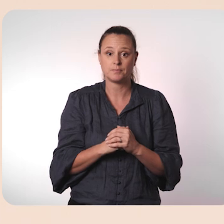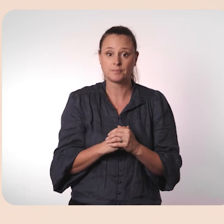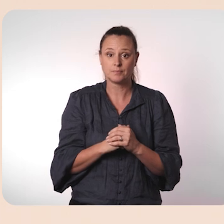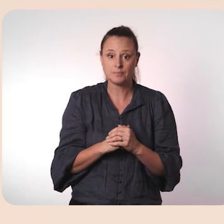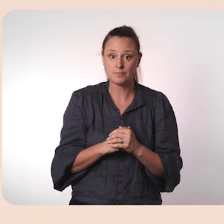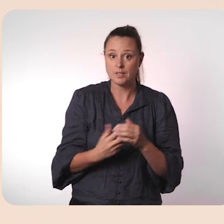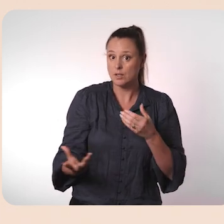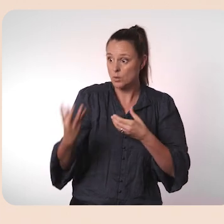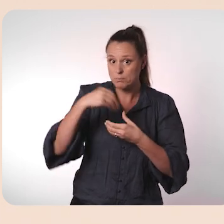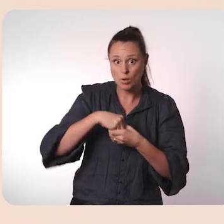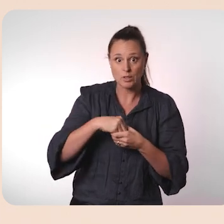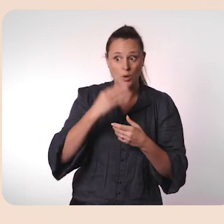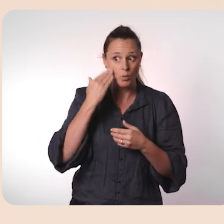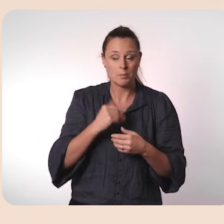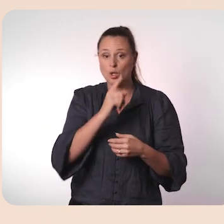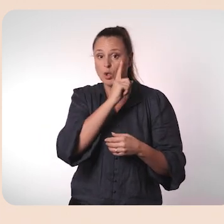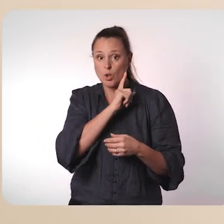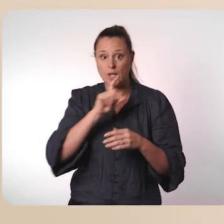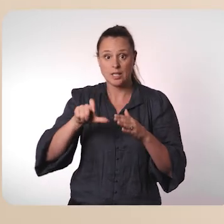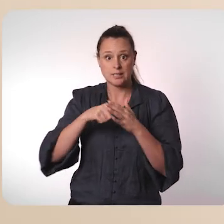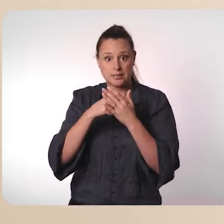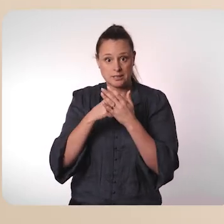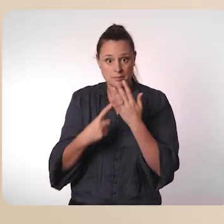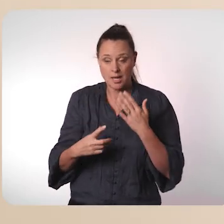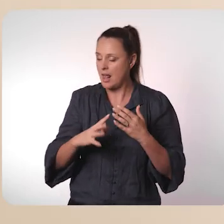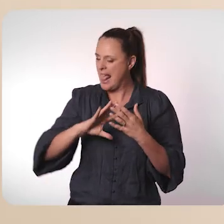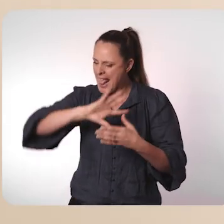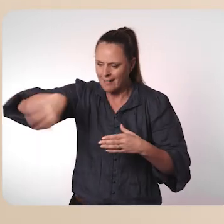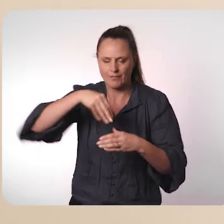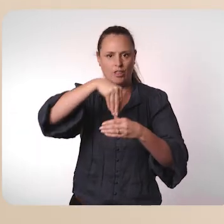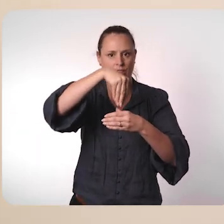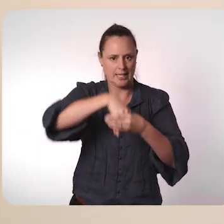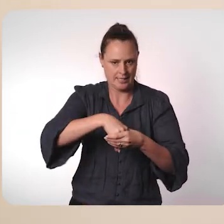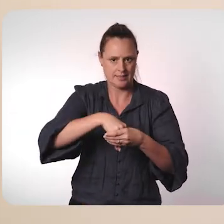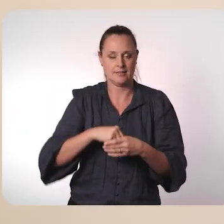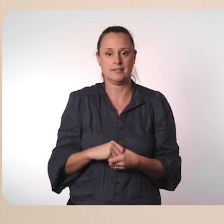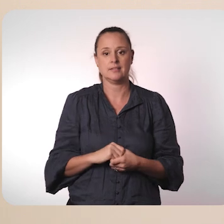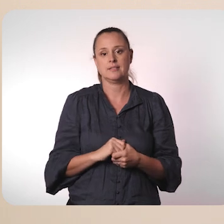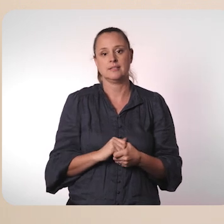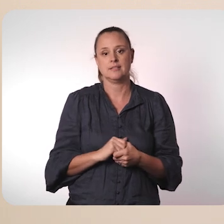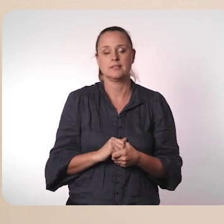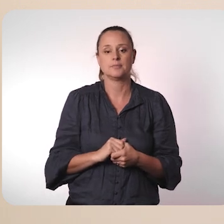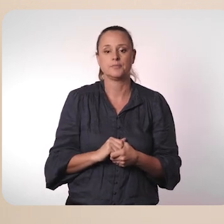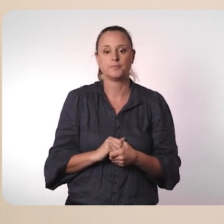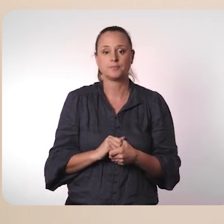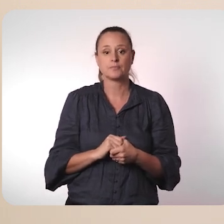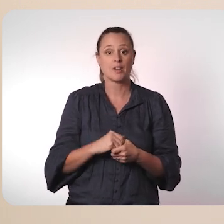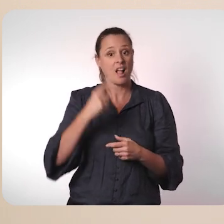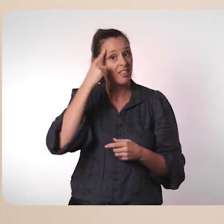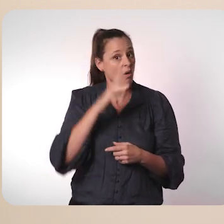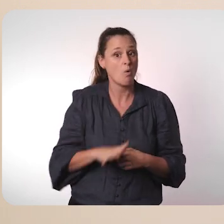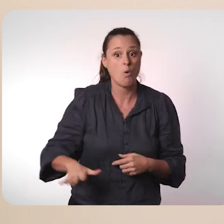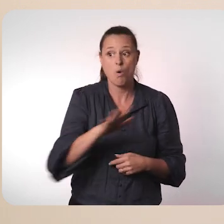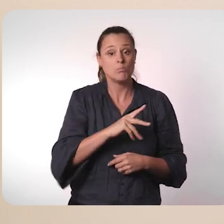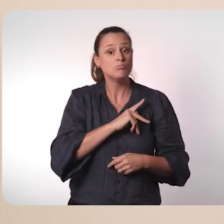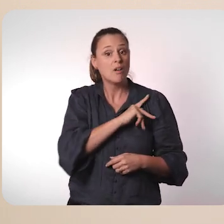with disabilities in all aspects of life. I think all prevention practitioners need to